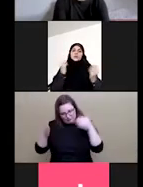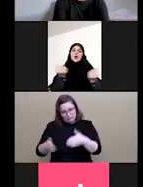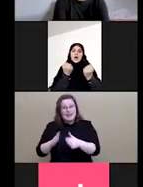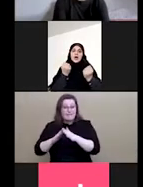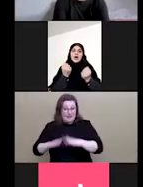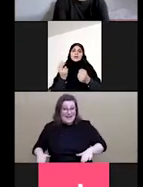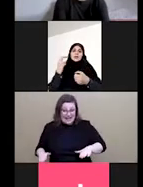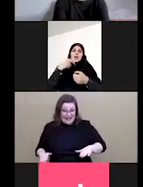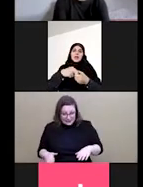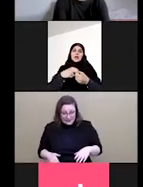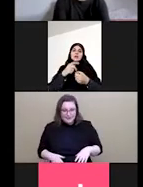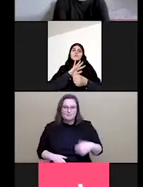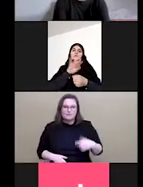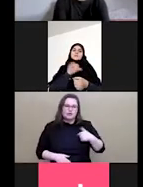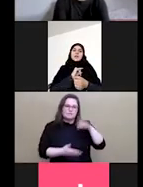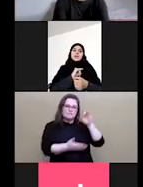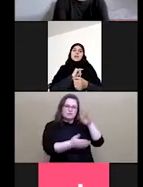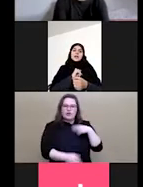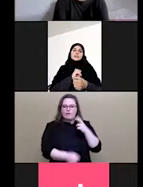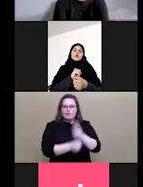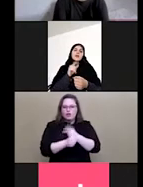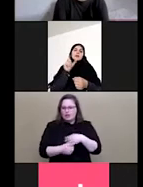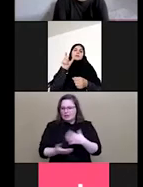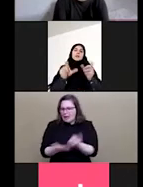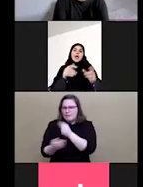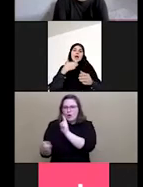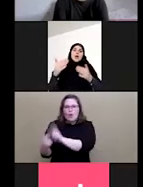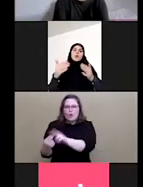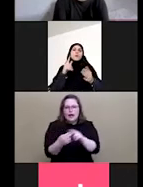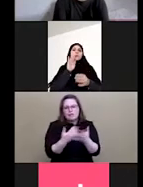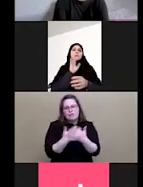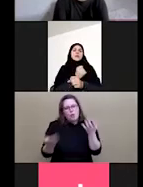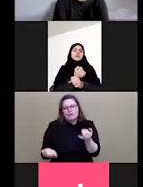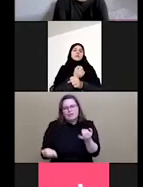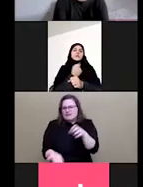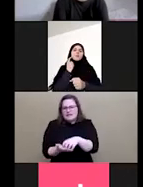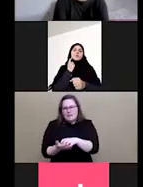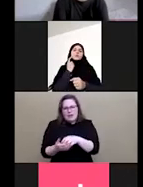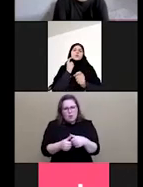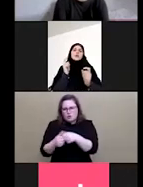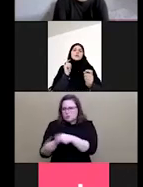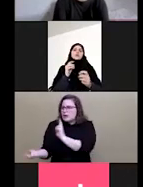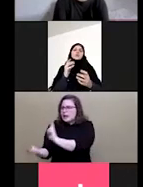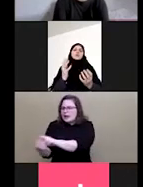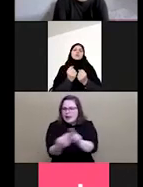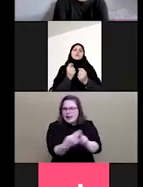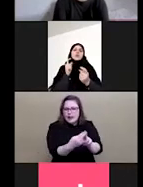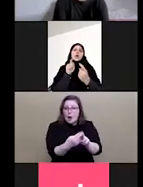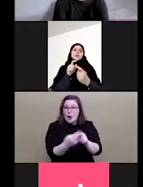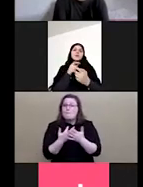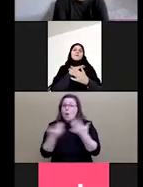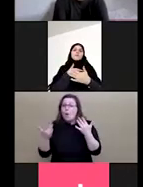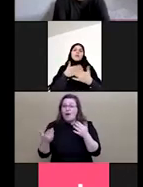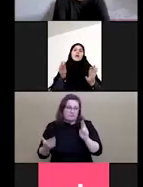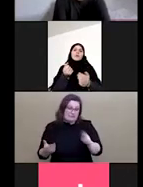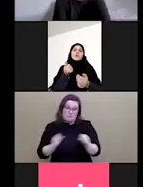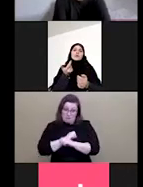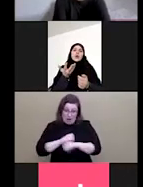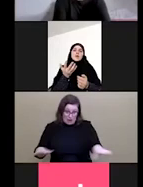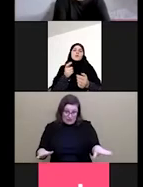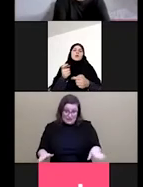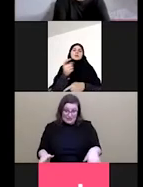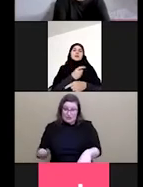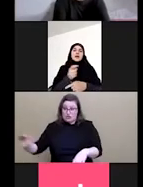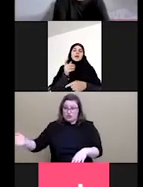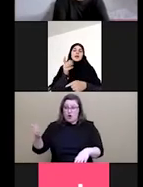I try to establish a contact with many civil society organizations. And a lot of them, I would say majority, told me,